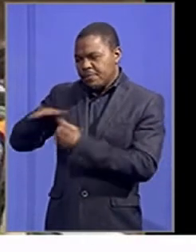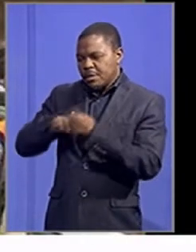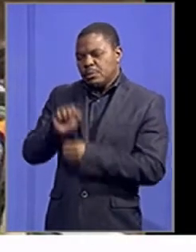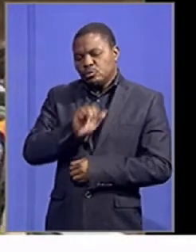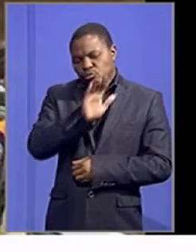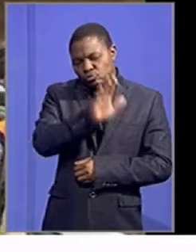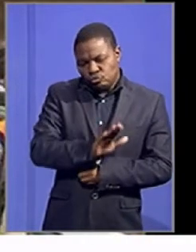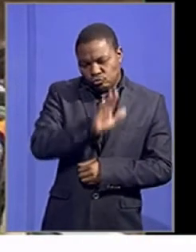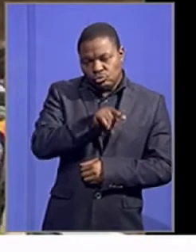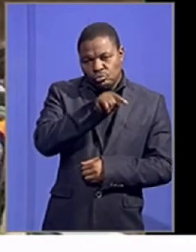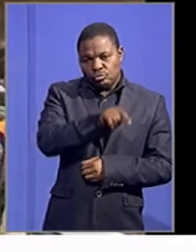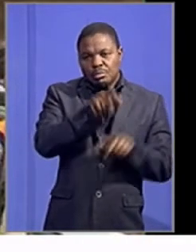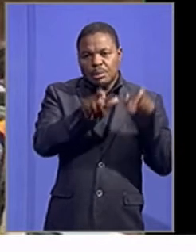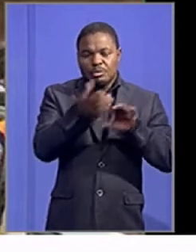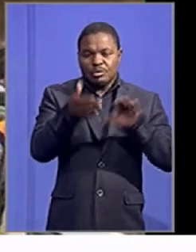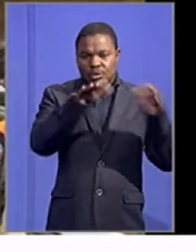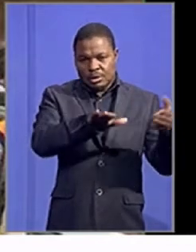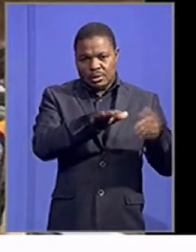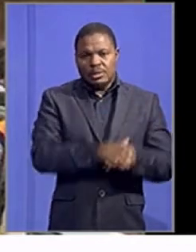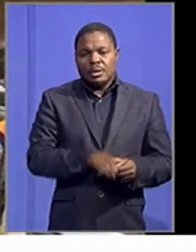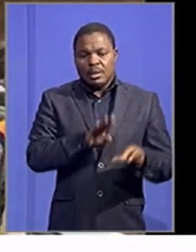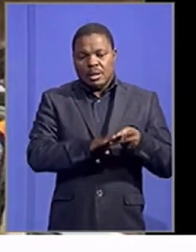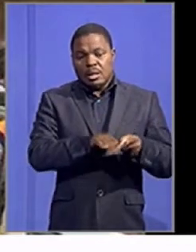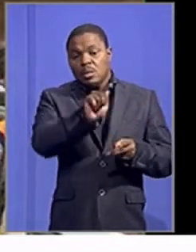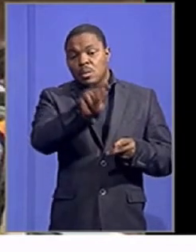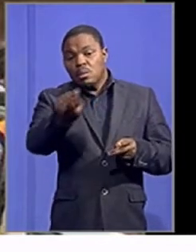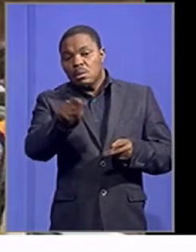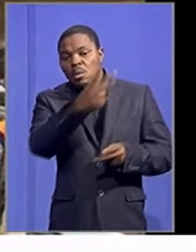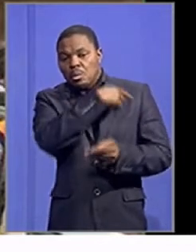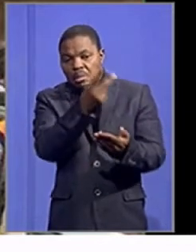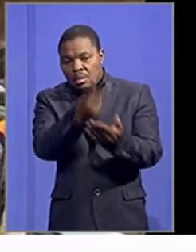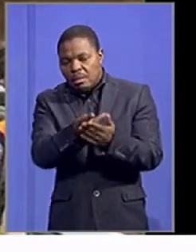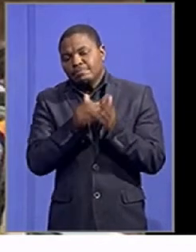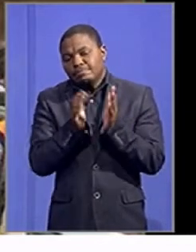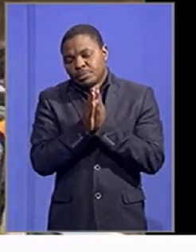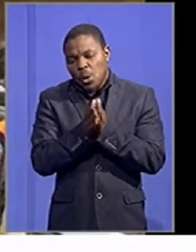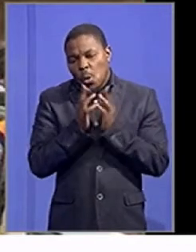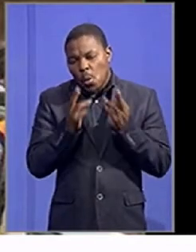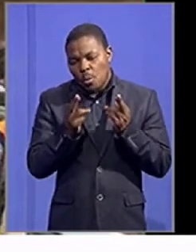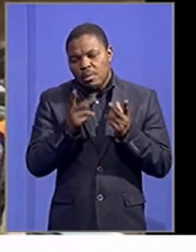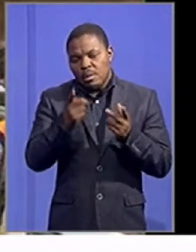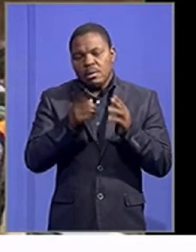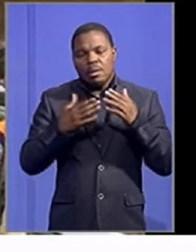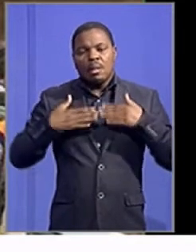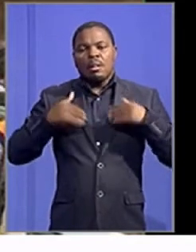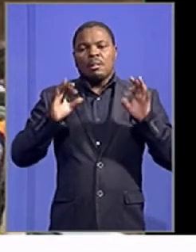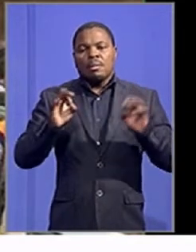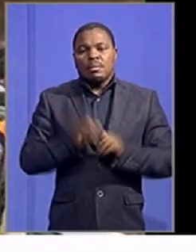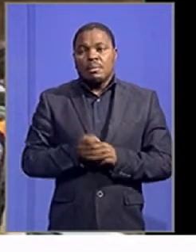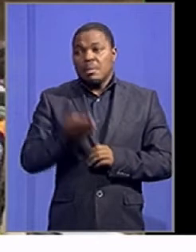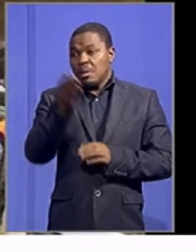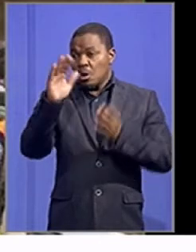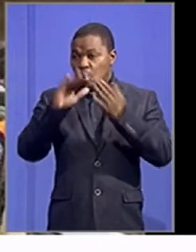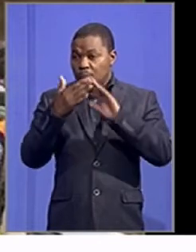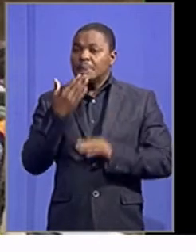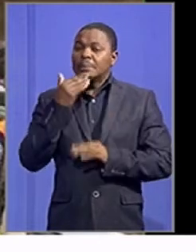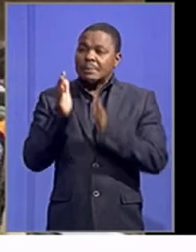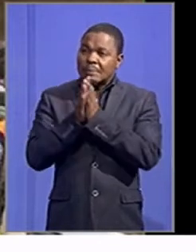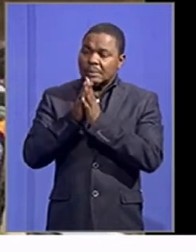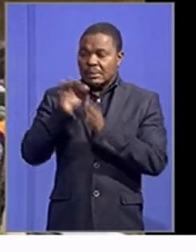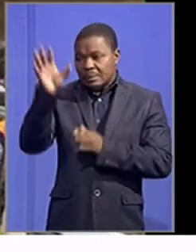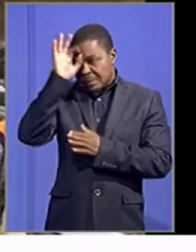members of the deceased and wish those in hospital a speedy recovery. I also want to urge the residents to please assist the